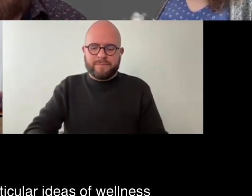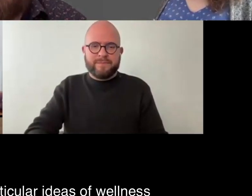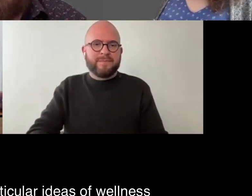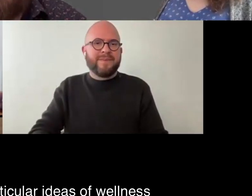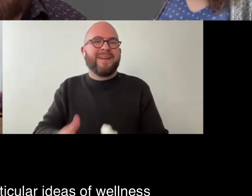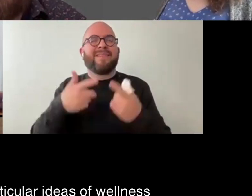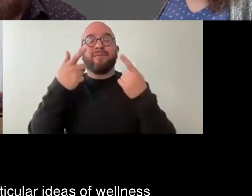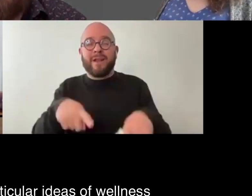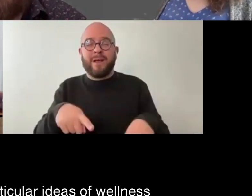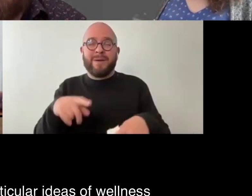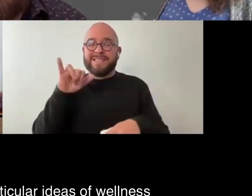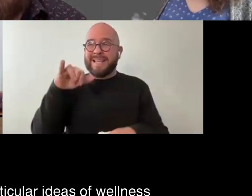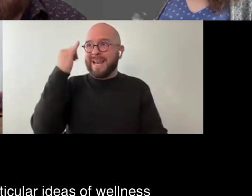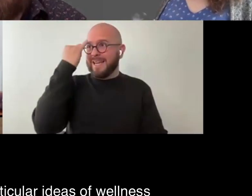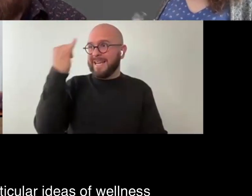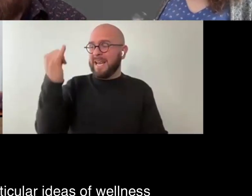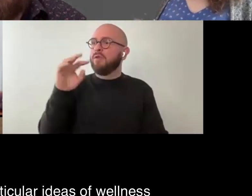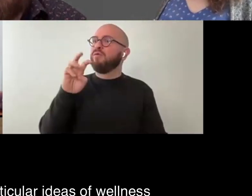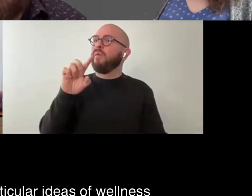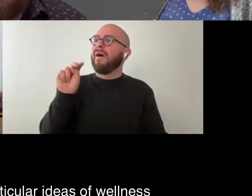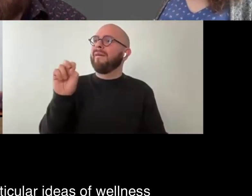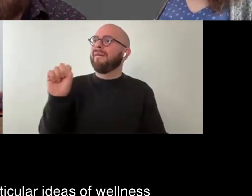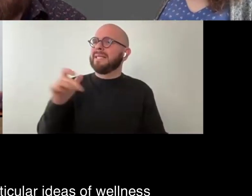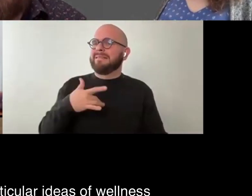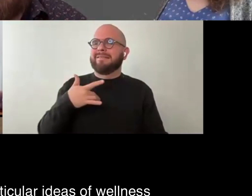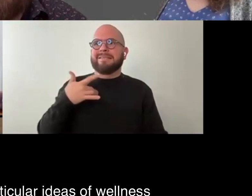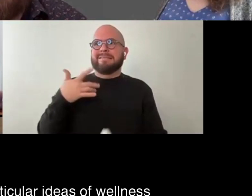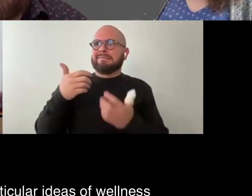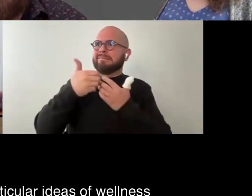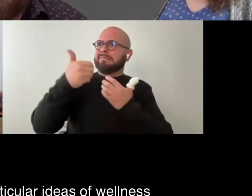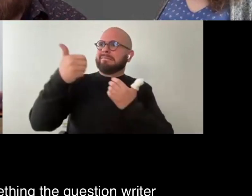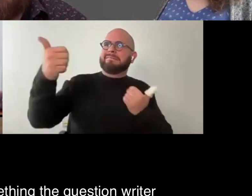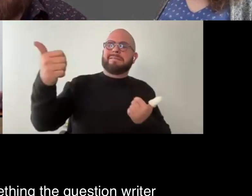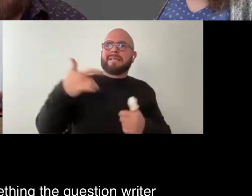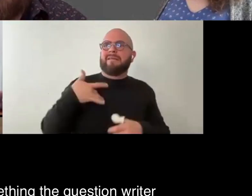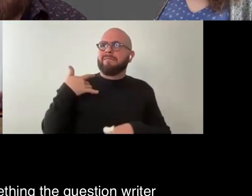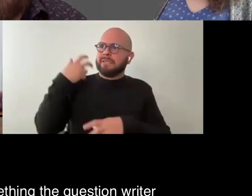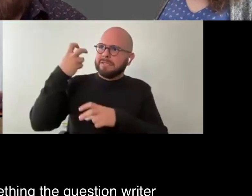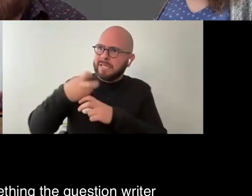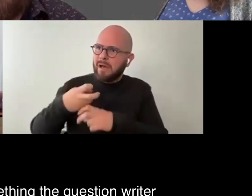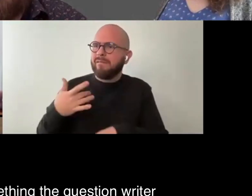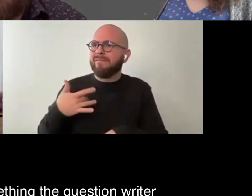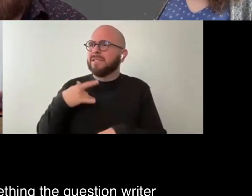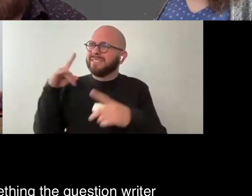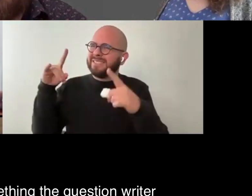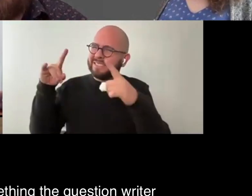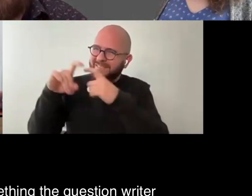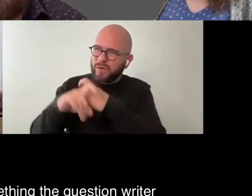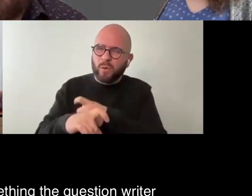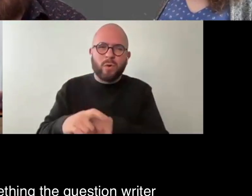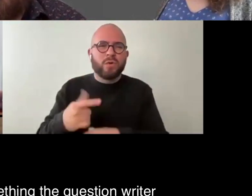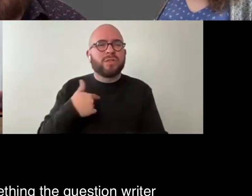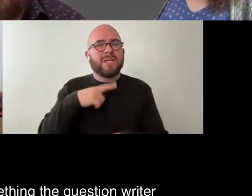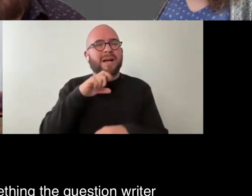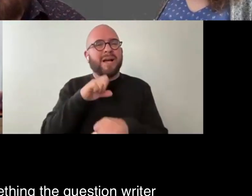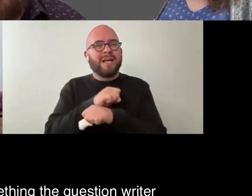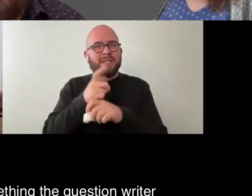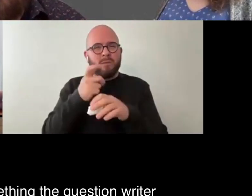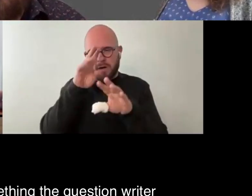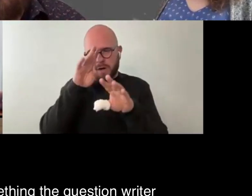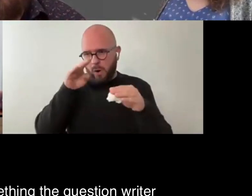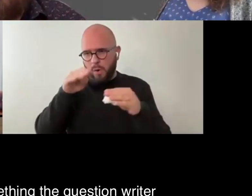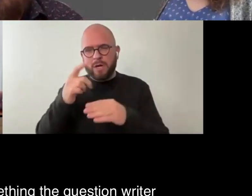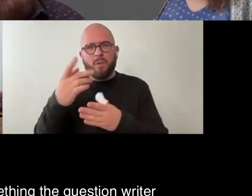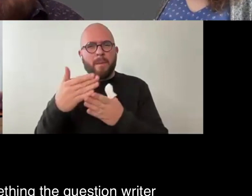feel alienating, impossible, difficult. I actually want to hone in on something the question